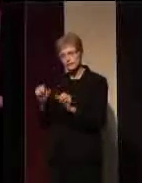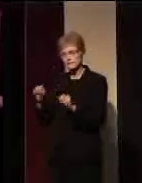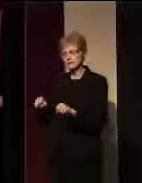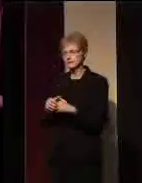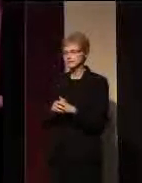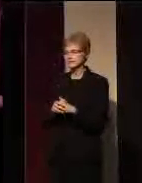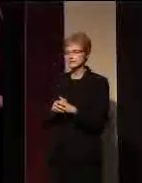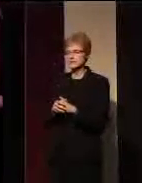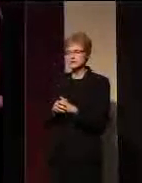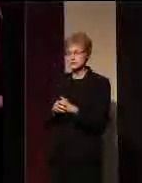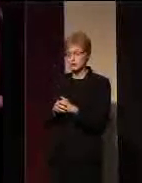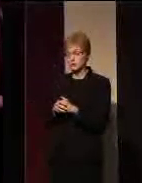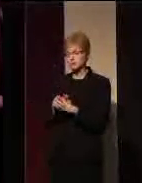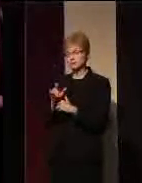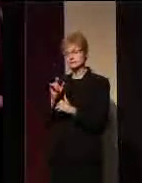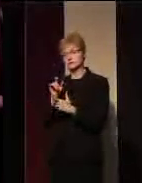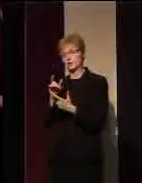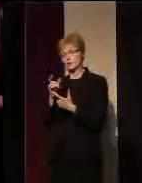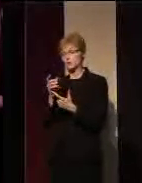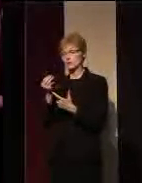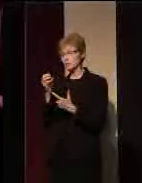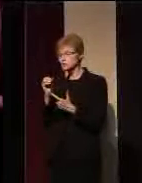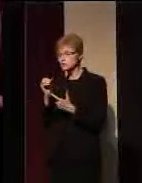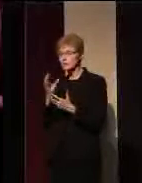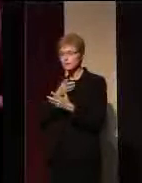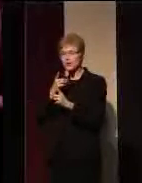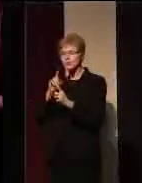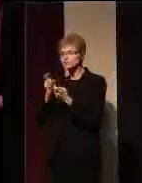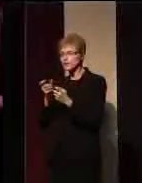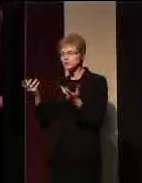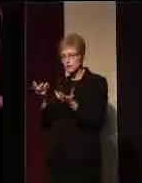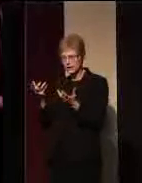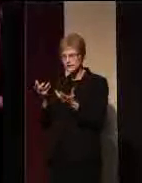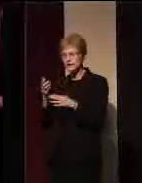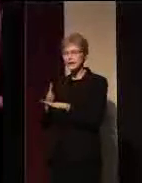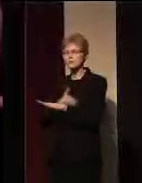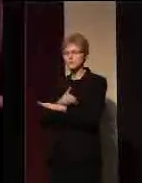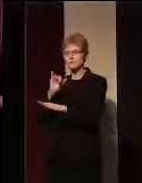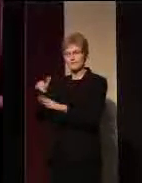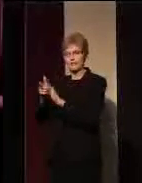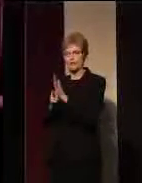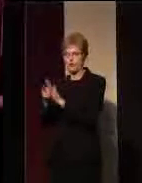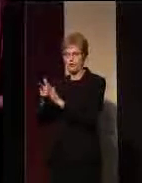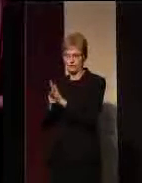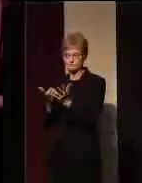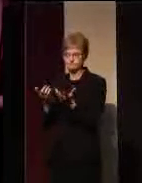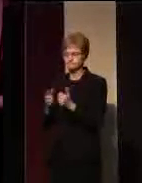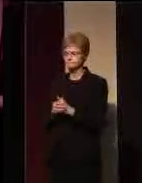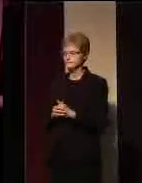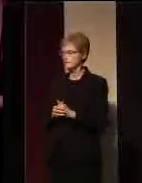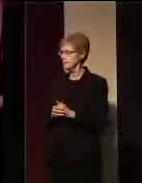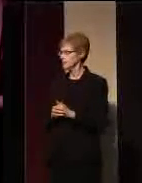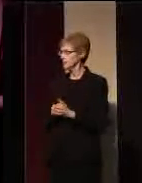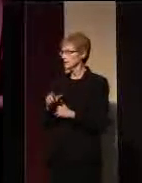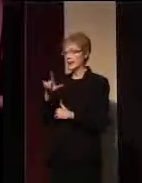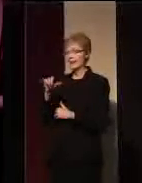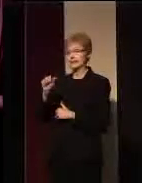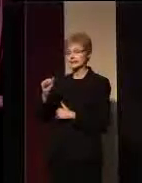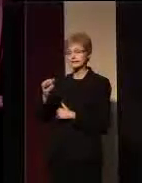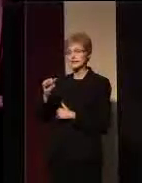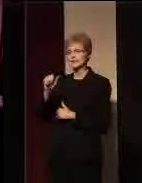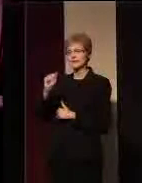if I could see change in Missouri, it would be to really vastly improve that statute. Yeah, and I want to give a shout out to the ADL,